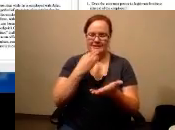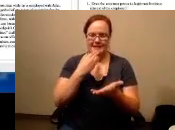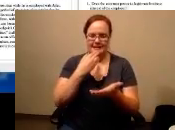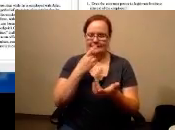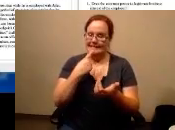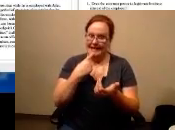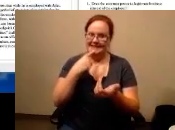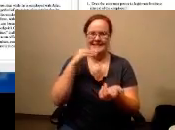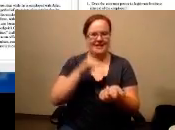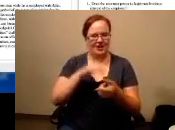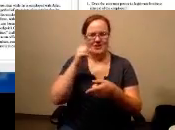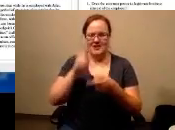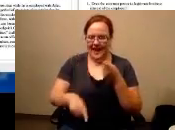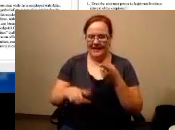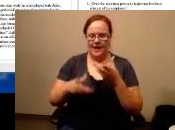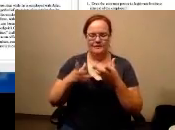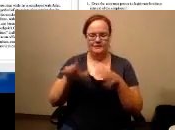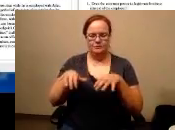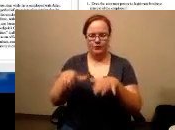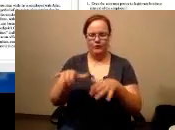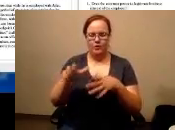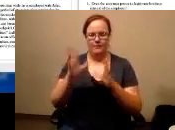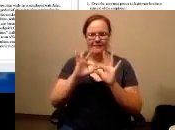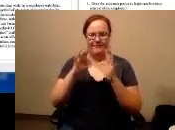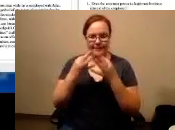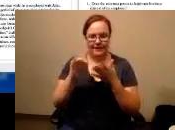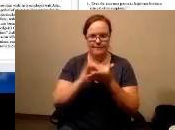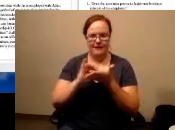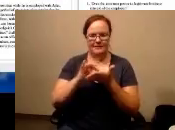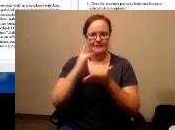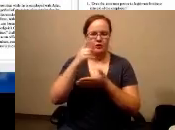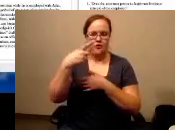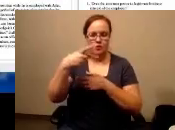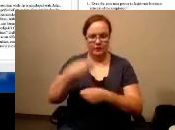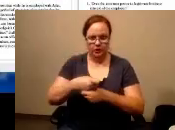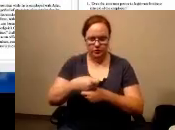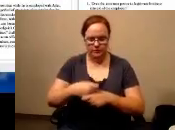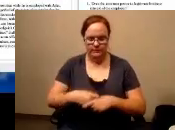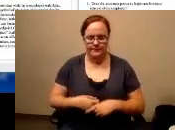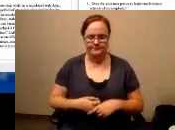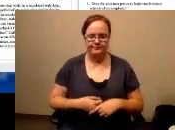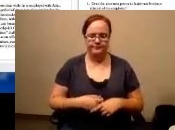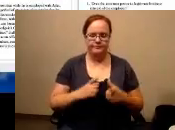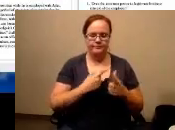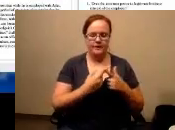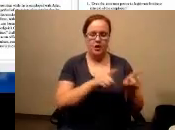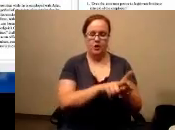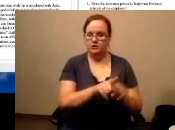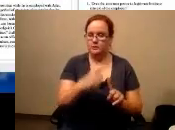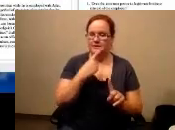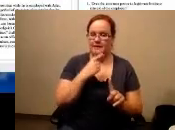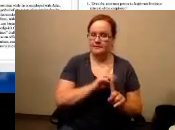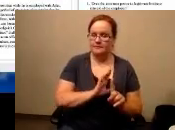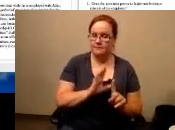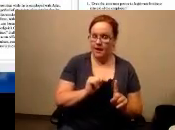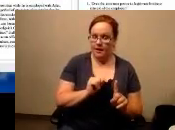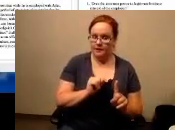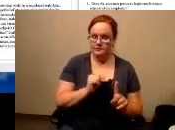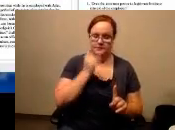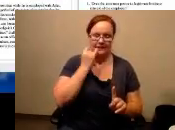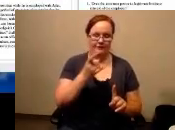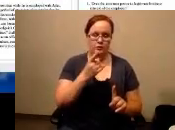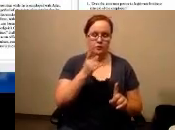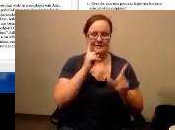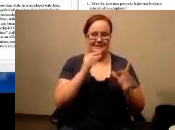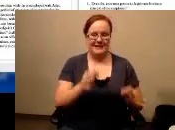in Sedgwick County for 2 years if you leave the clinic. And then it had a clause that said, however, if you choose to stay in